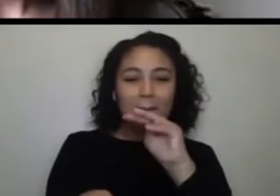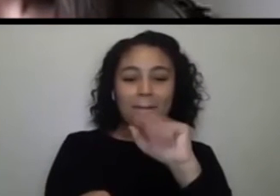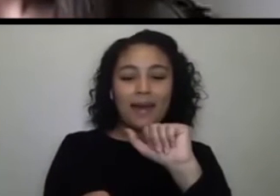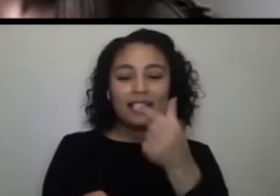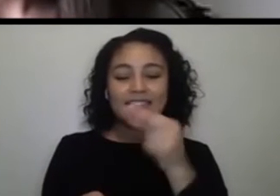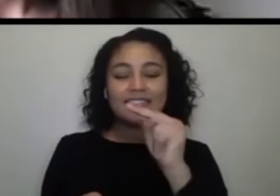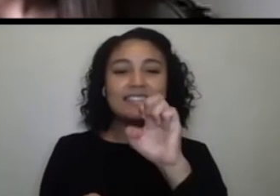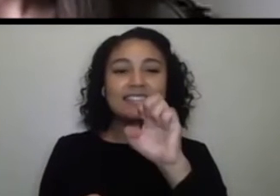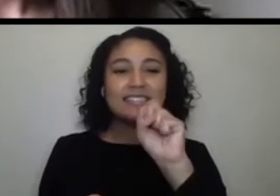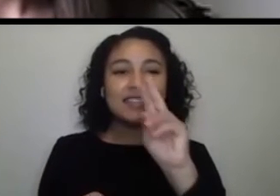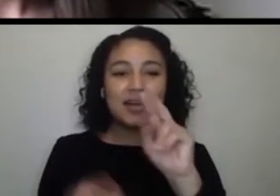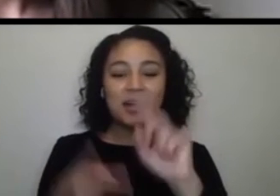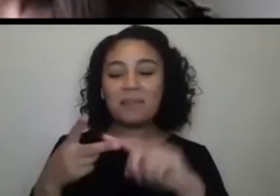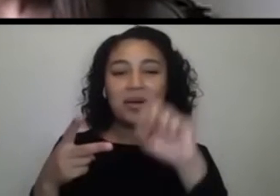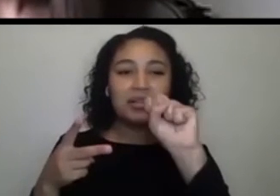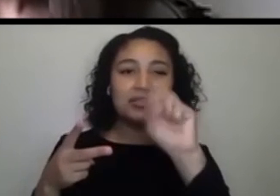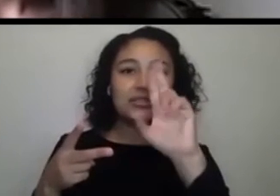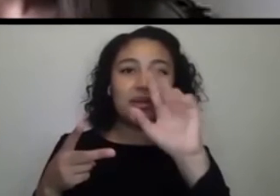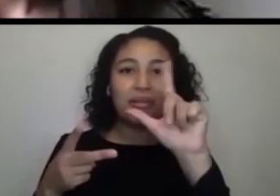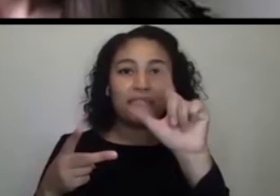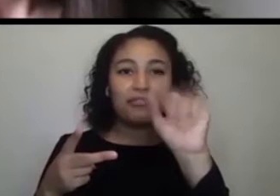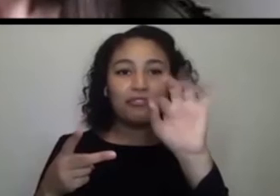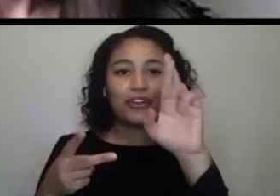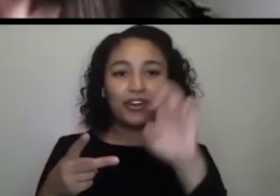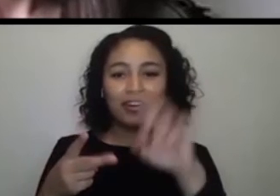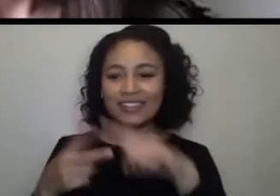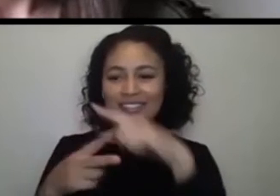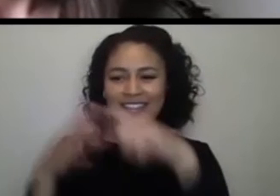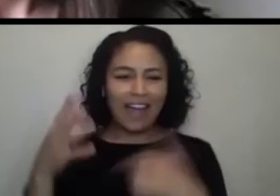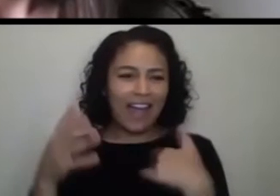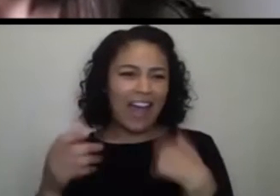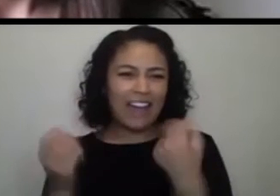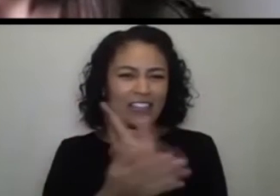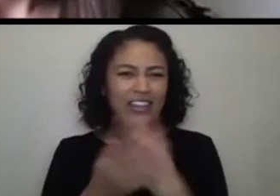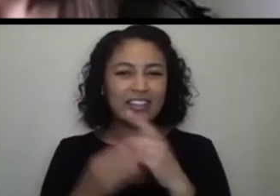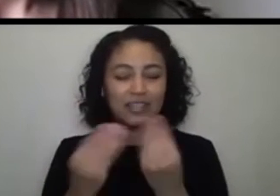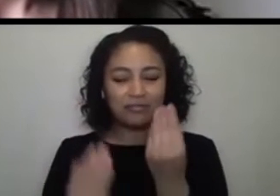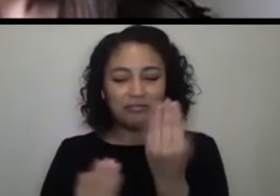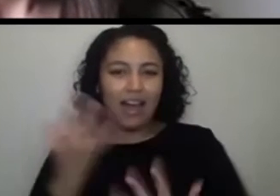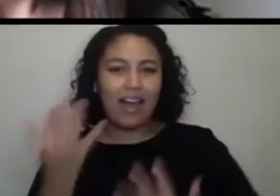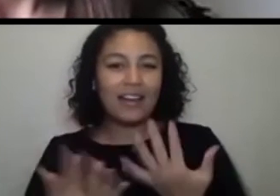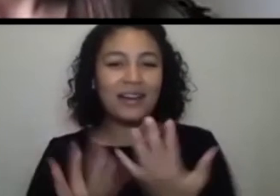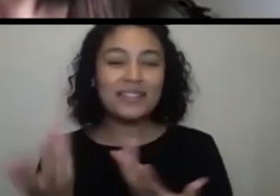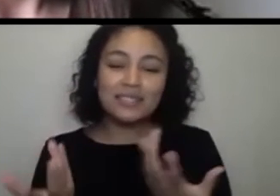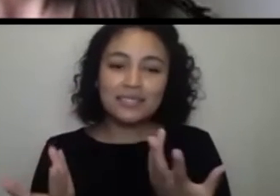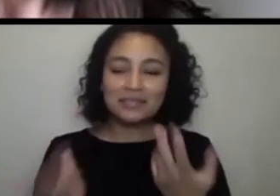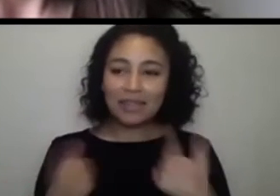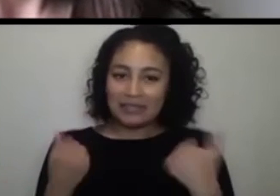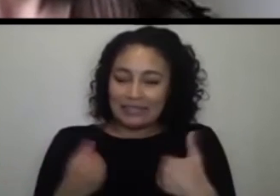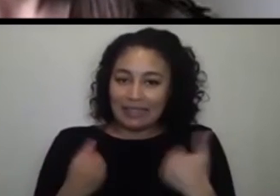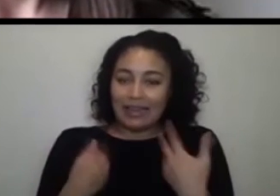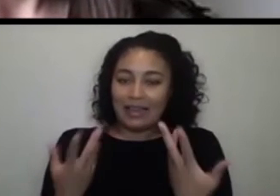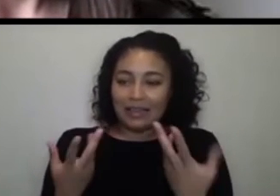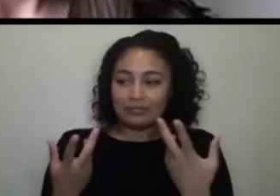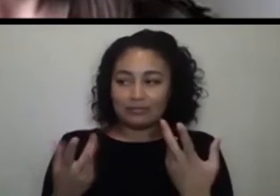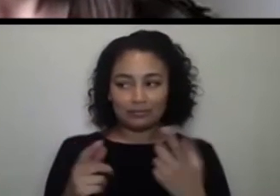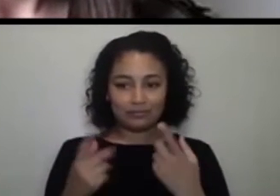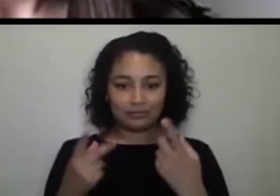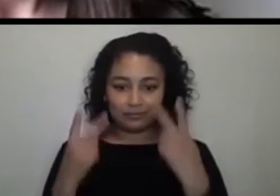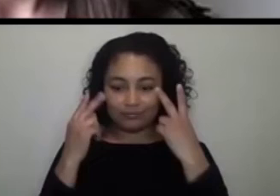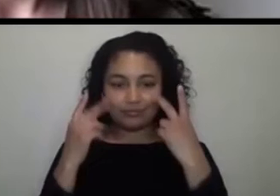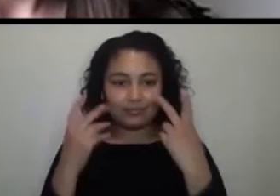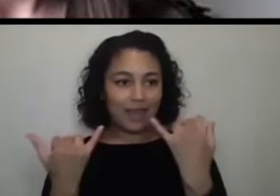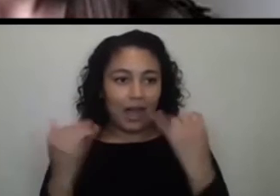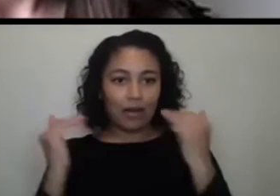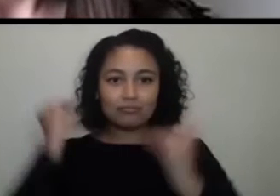fire. And I'm still here. I think we overprotect. And to ask that question, I mean, are you looking for a